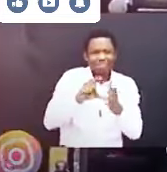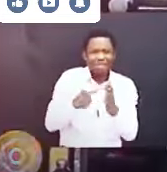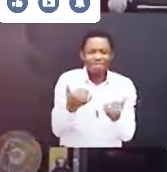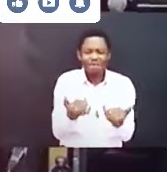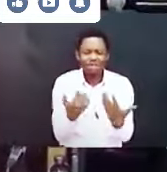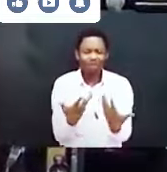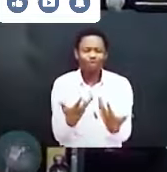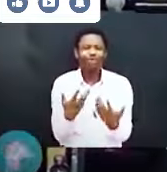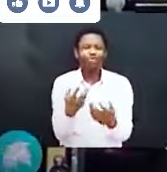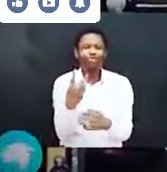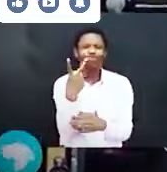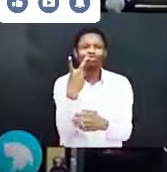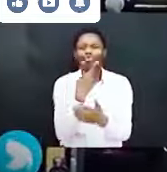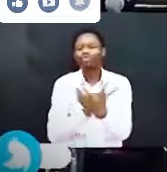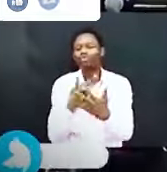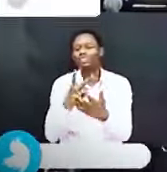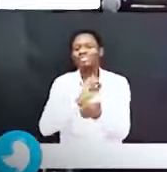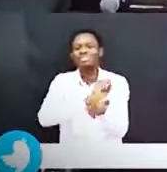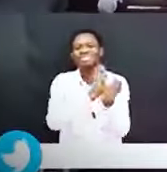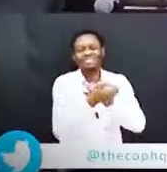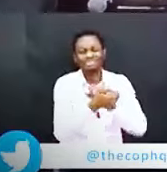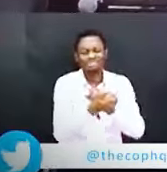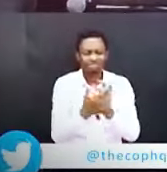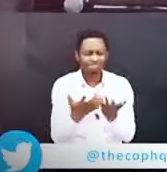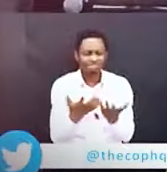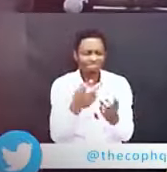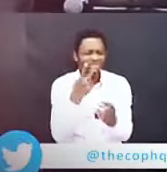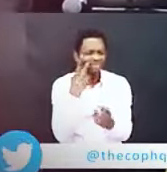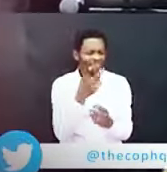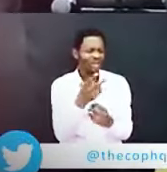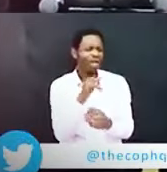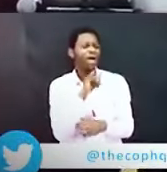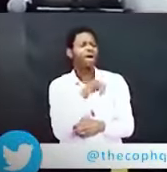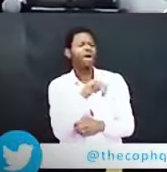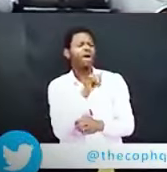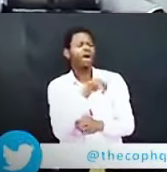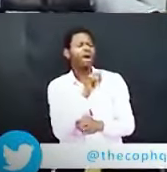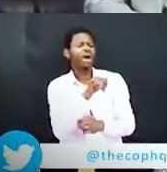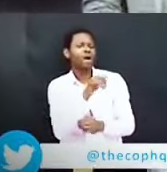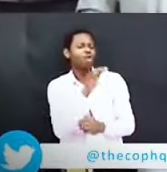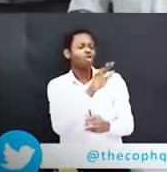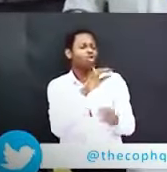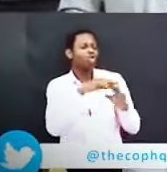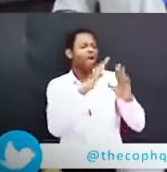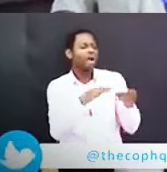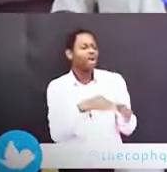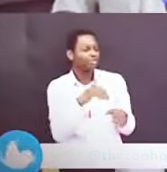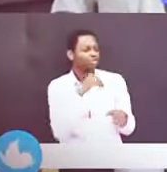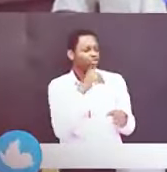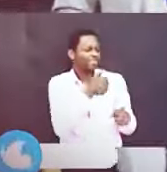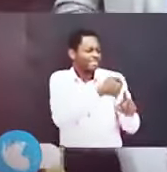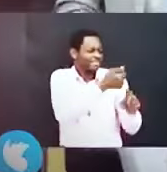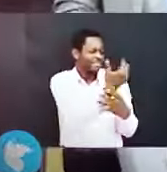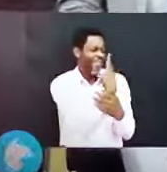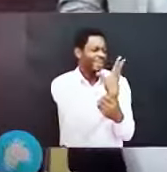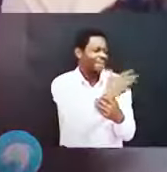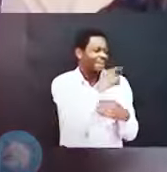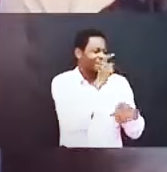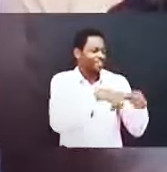to reorganize her. So when I saw it, In front of the traveler, I repented.